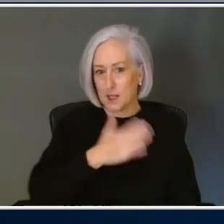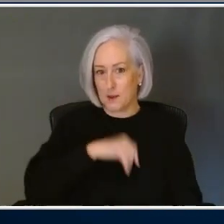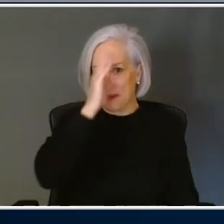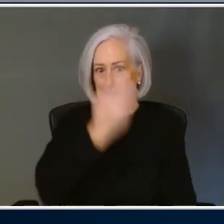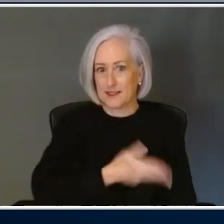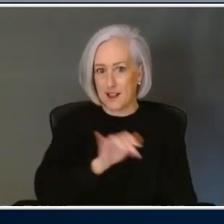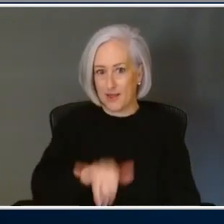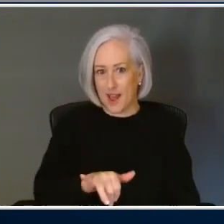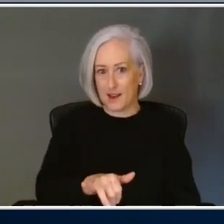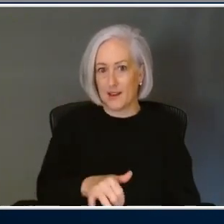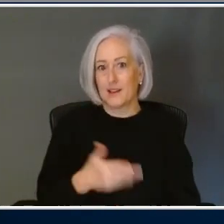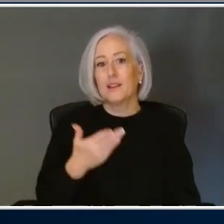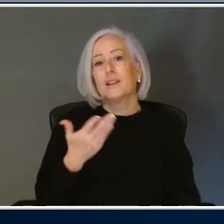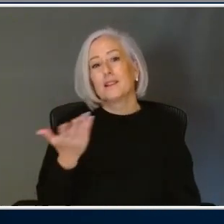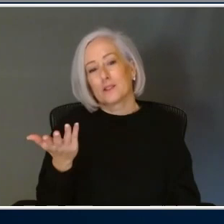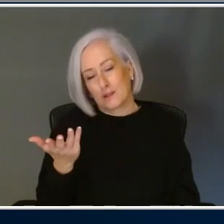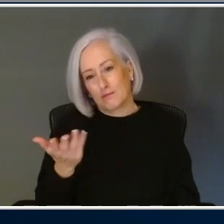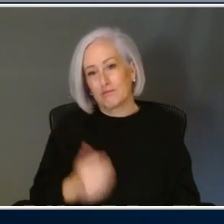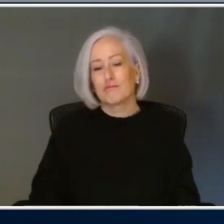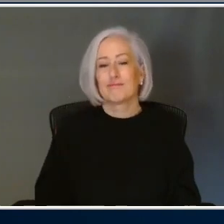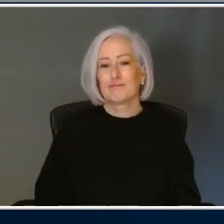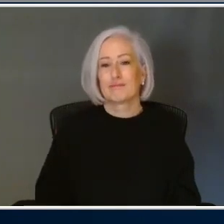being a doctor. Okay?